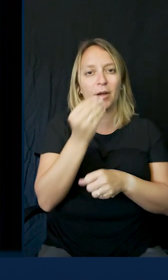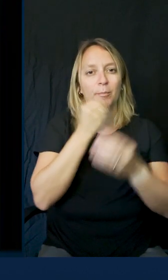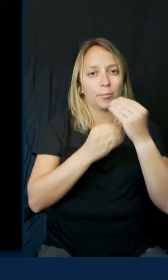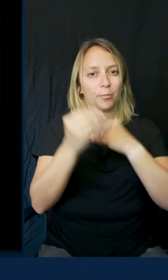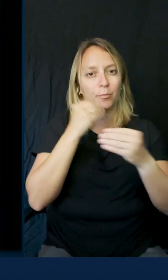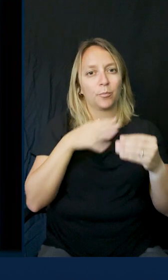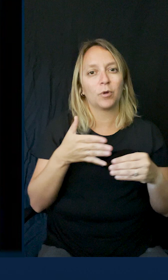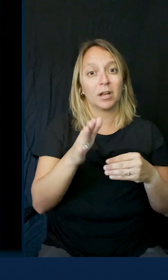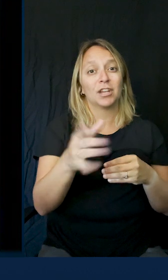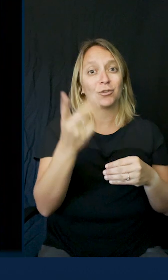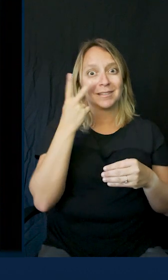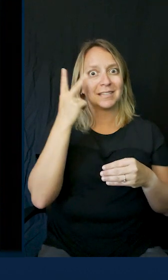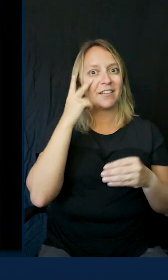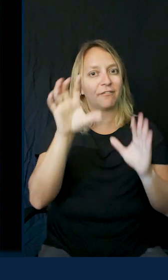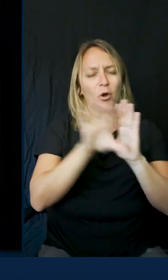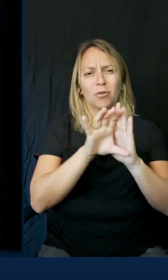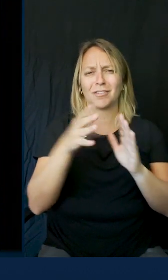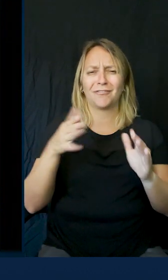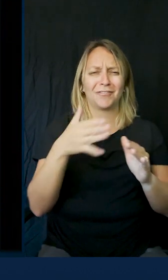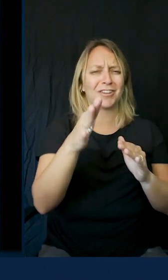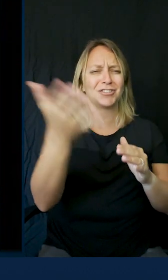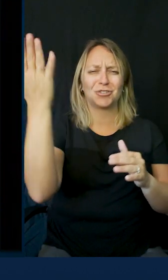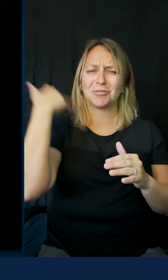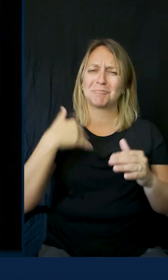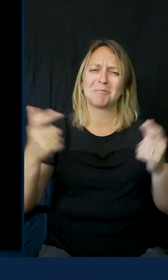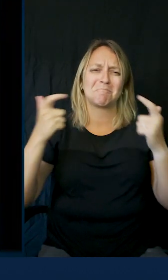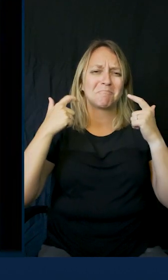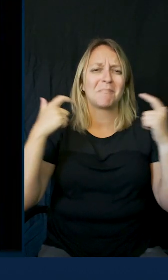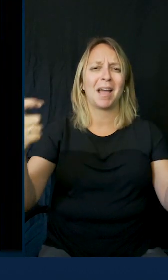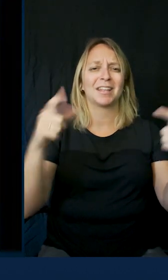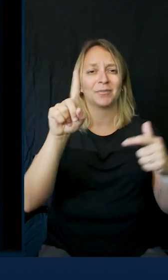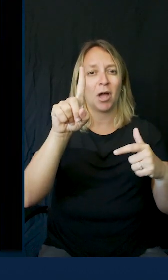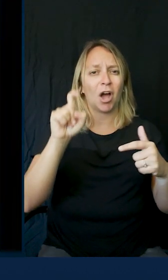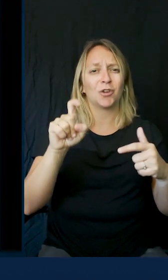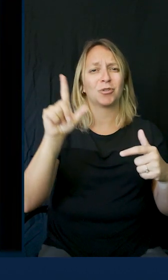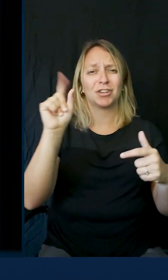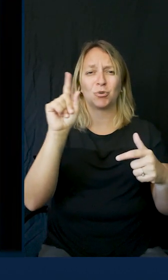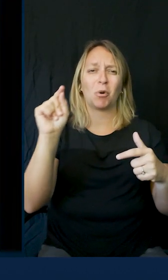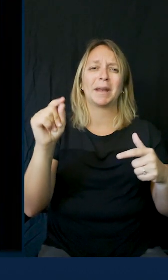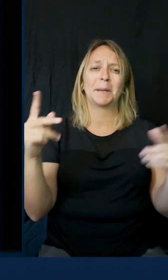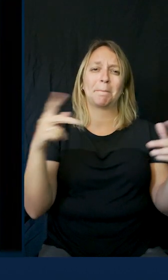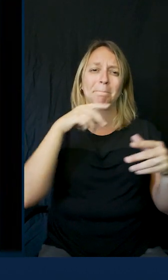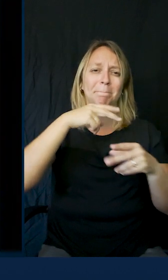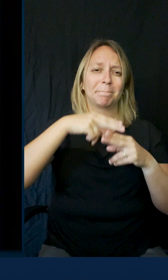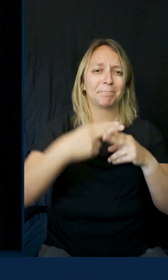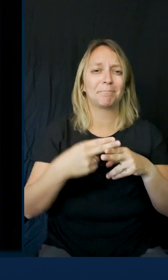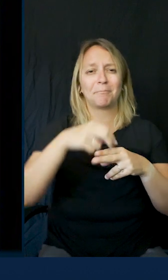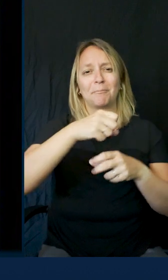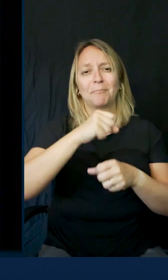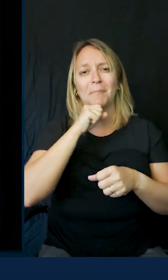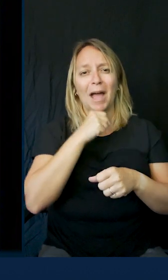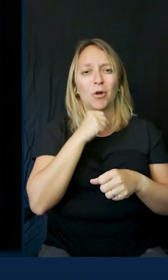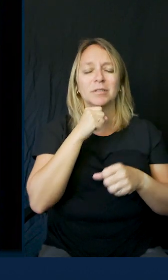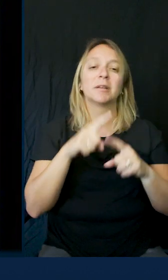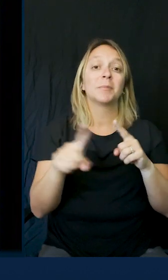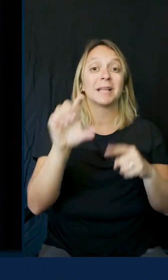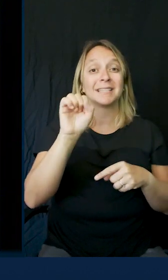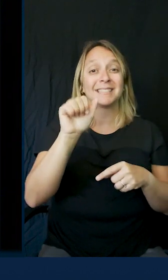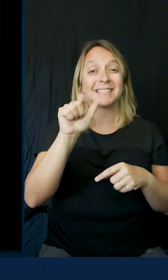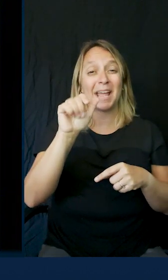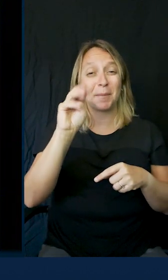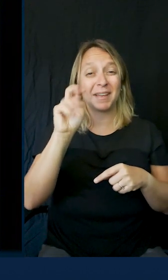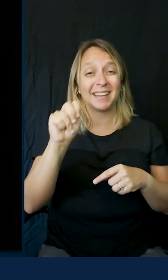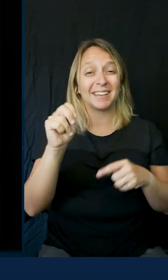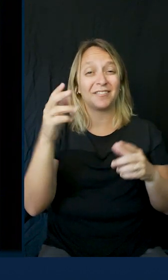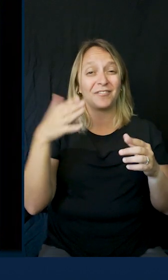fish used to be massive, 120 plus pounds in some cases. Unfortunately, salmon are shrinking and the whales